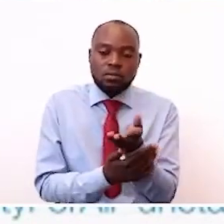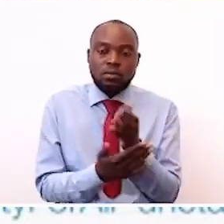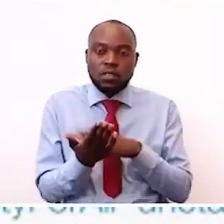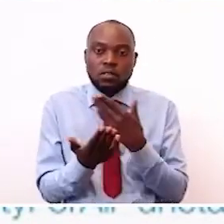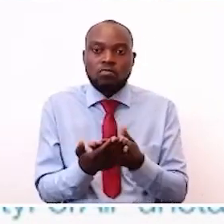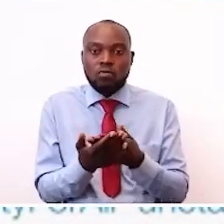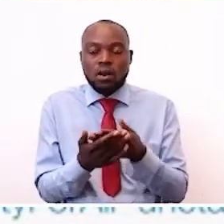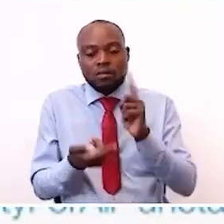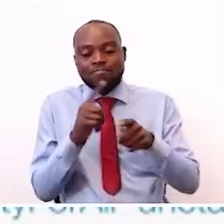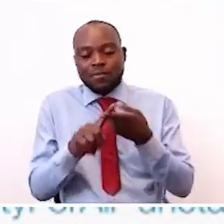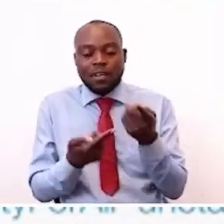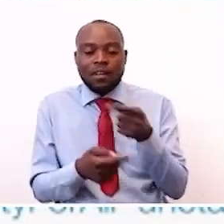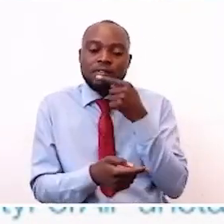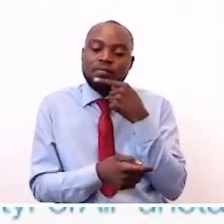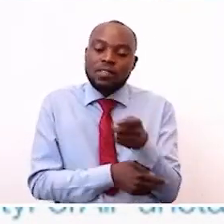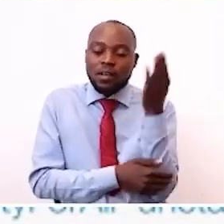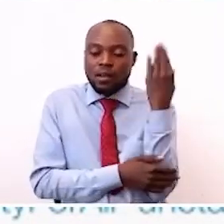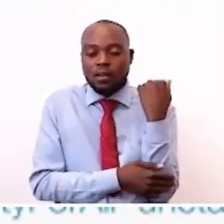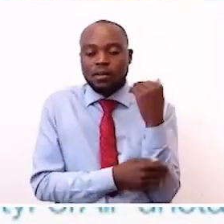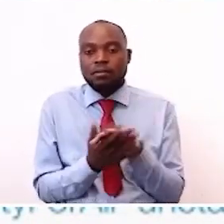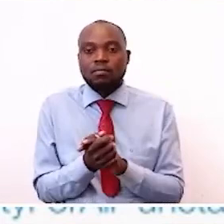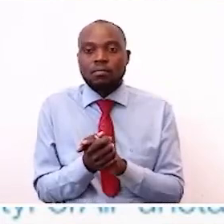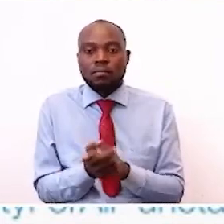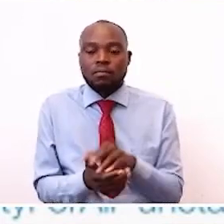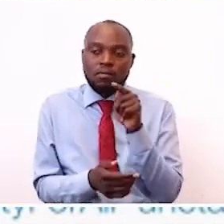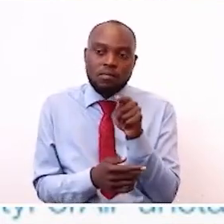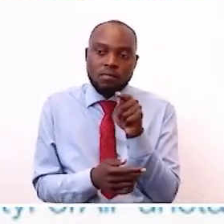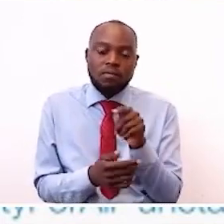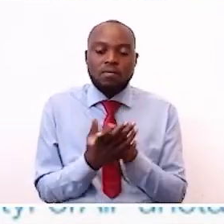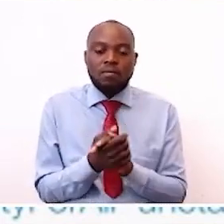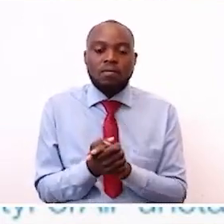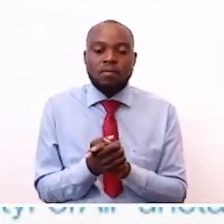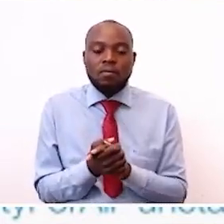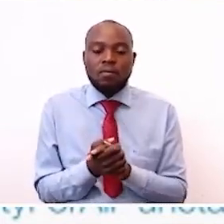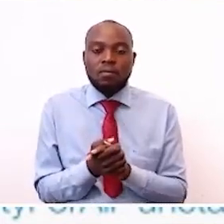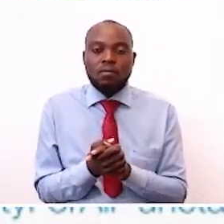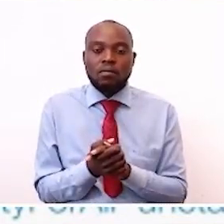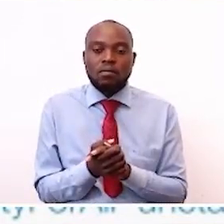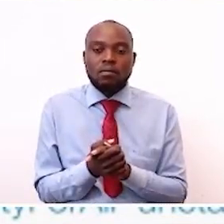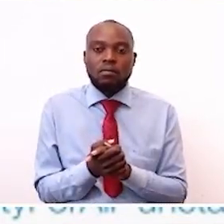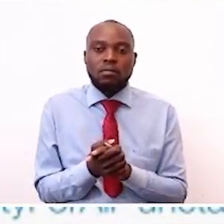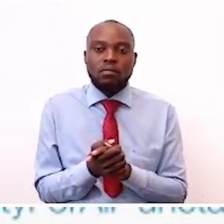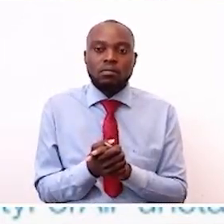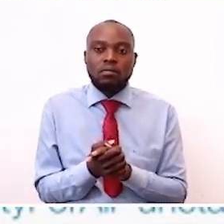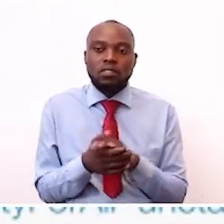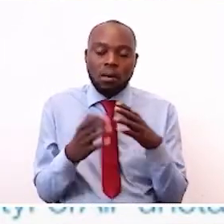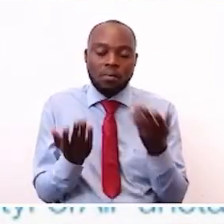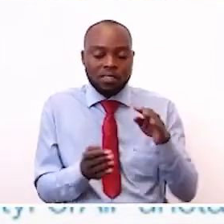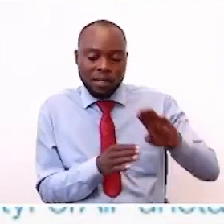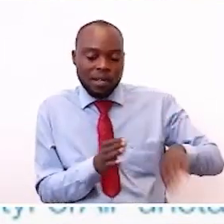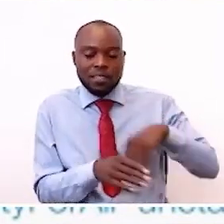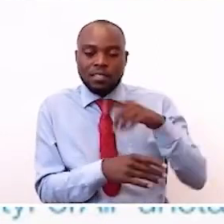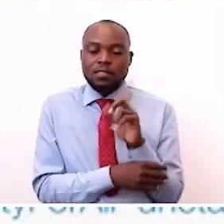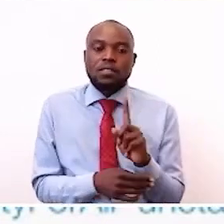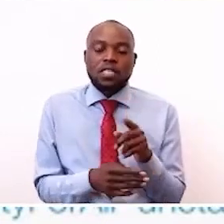my colleague Stephanie mentioned earlier, this is a very pivotal time where we cannot deny that we are